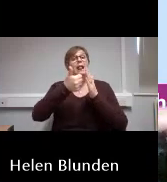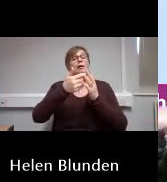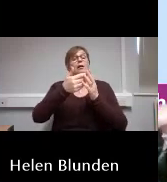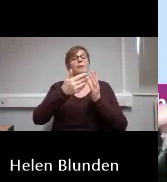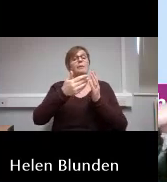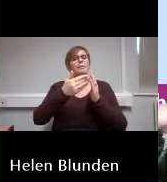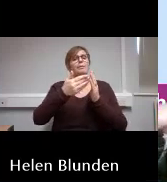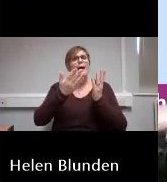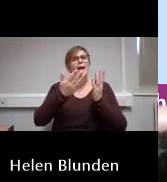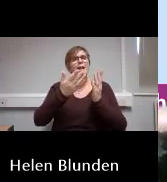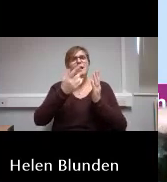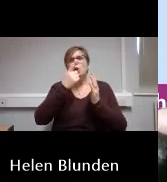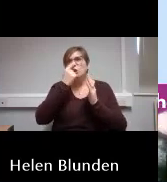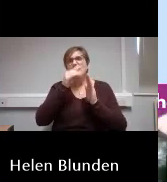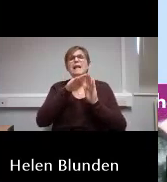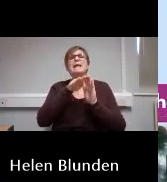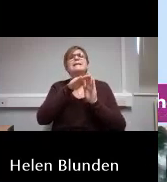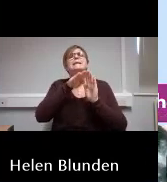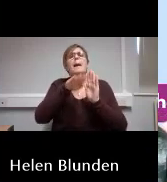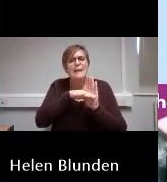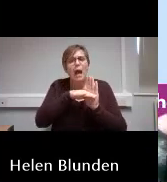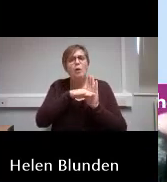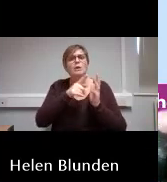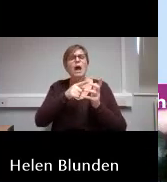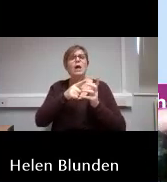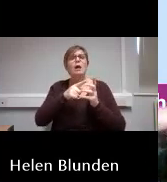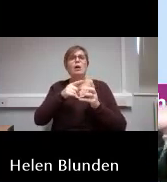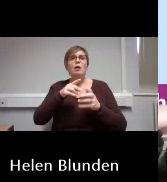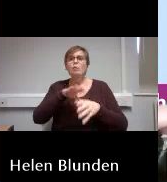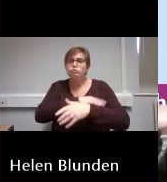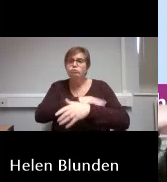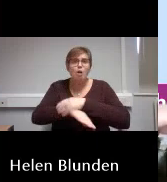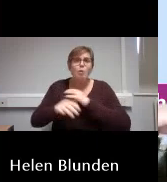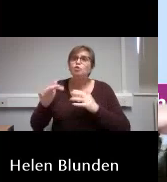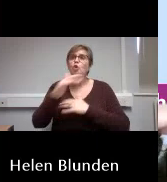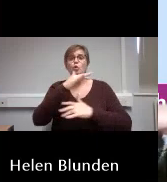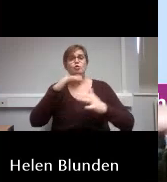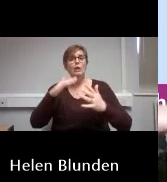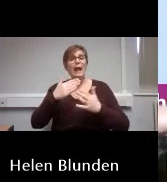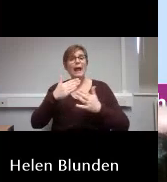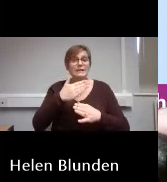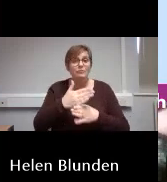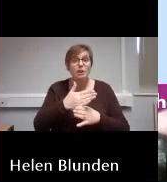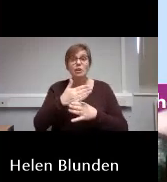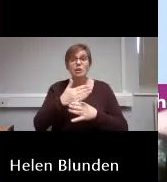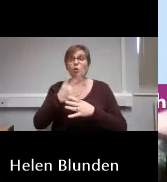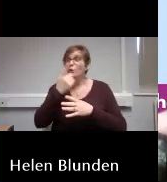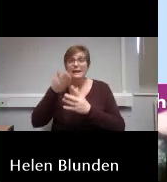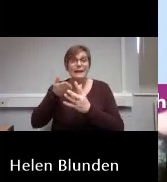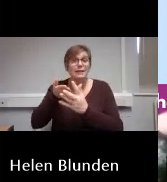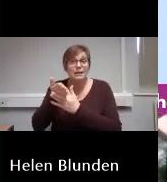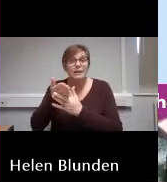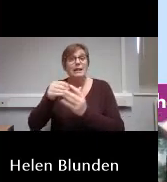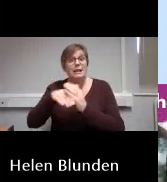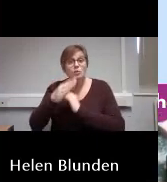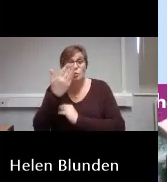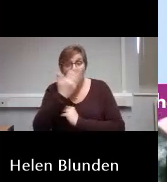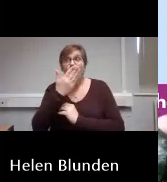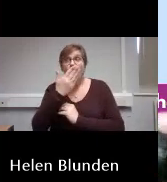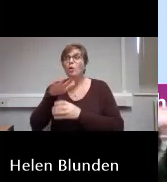whether it may be kind of pro-social activities, or within schools, within the